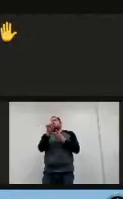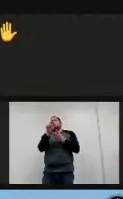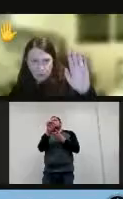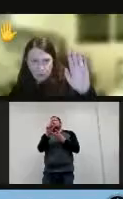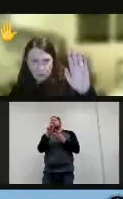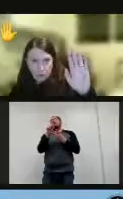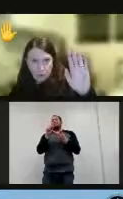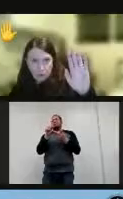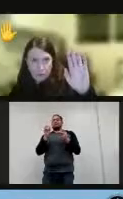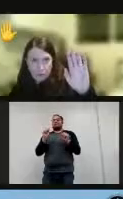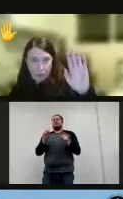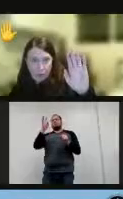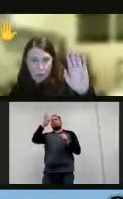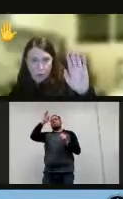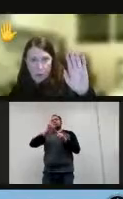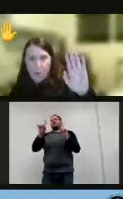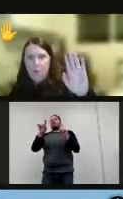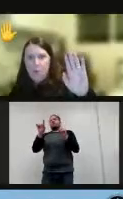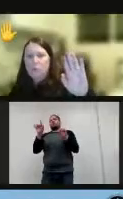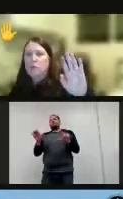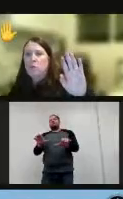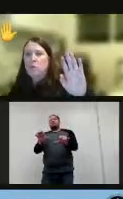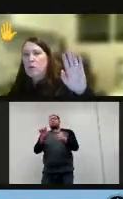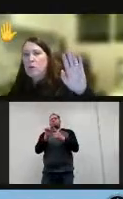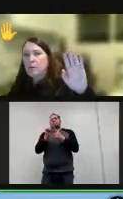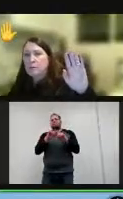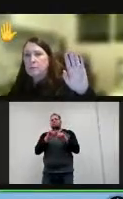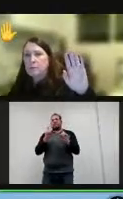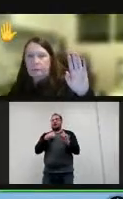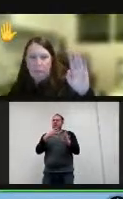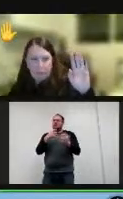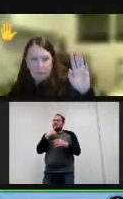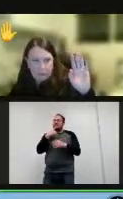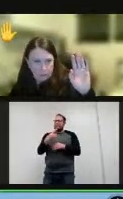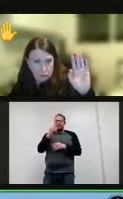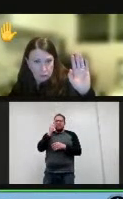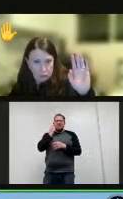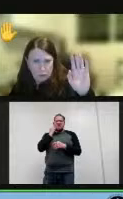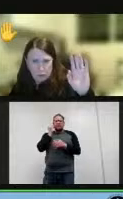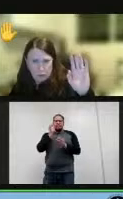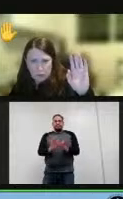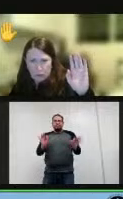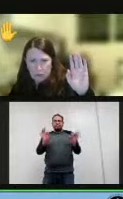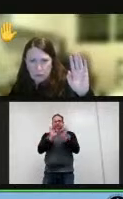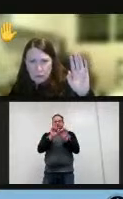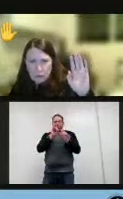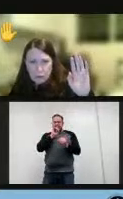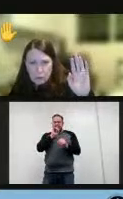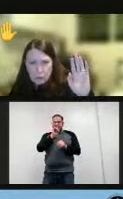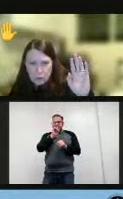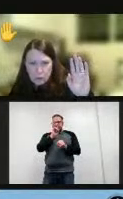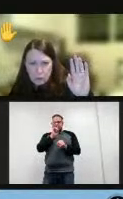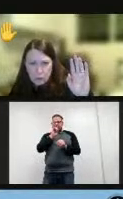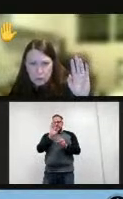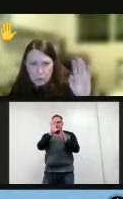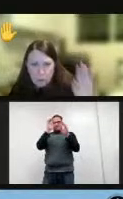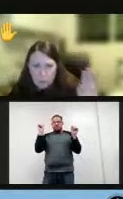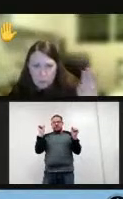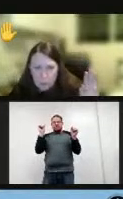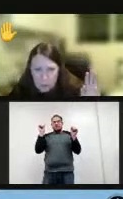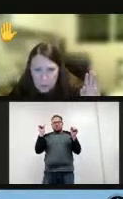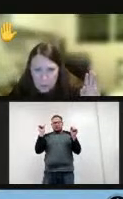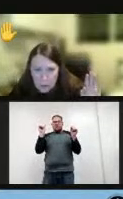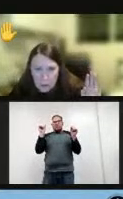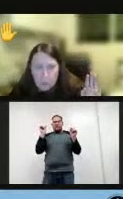action word there, but I do want to call out the importance of the superintendent focusing